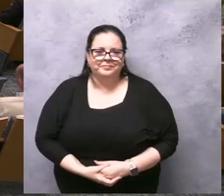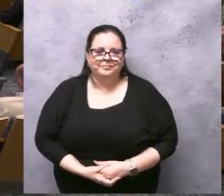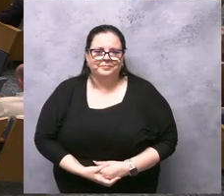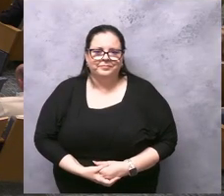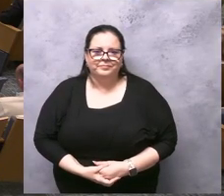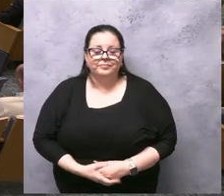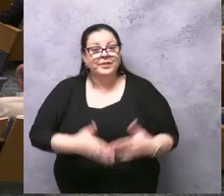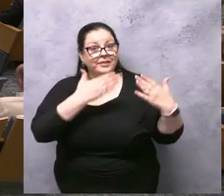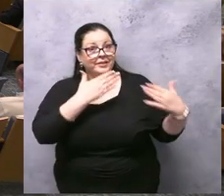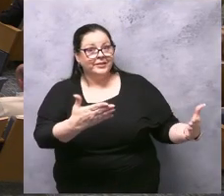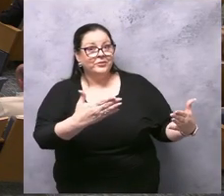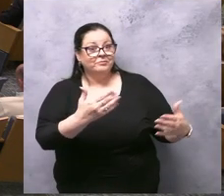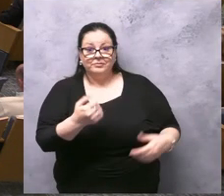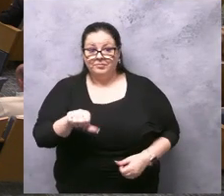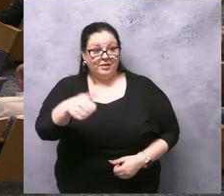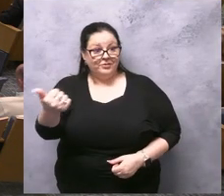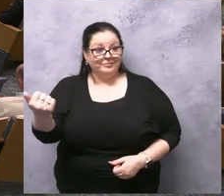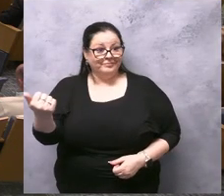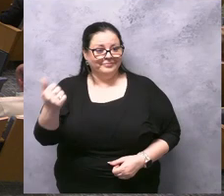Thank you. Anyone else?